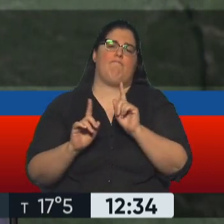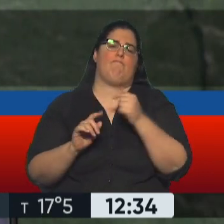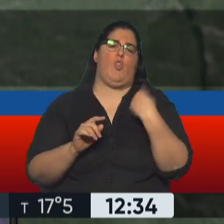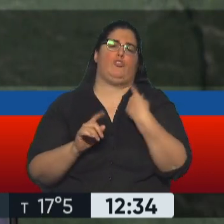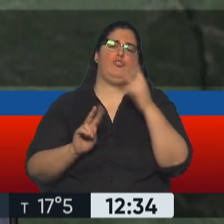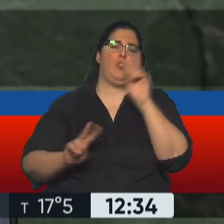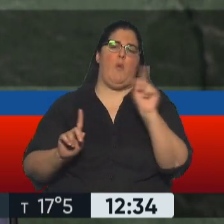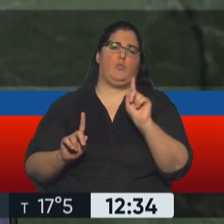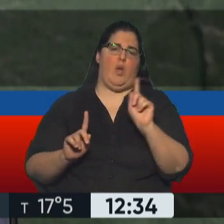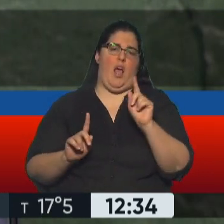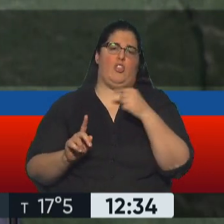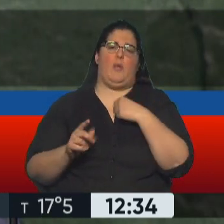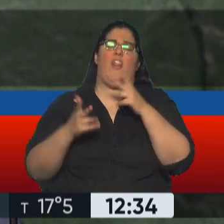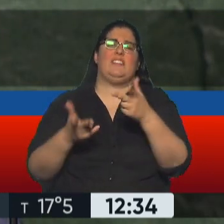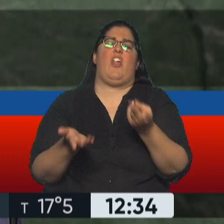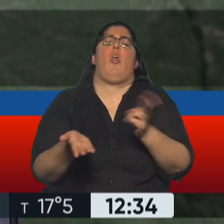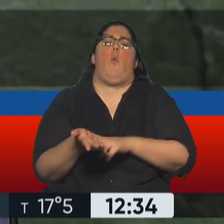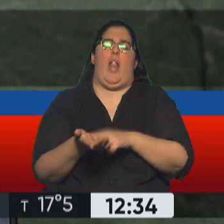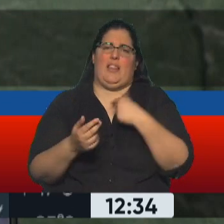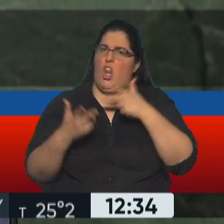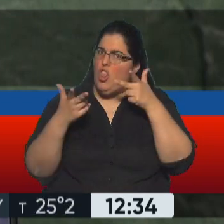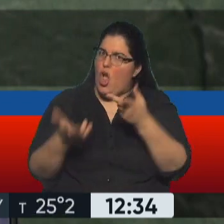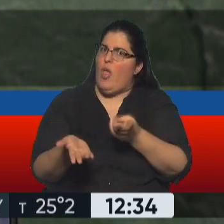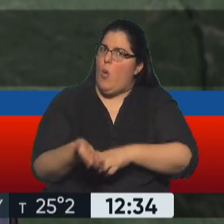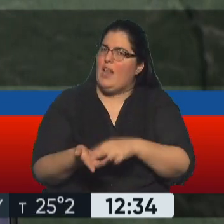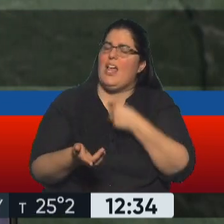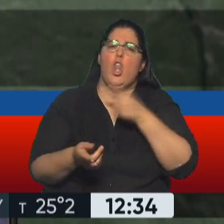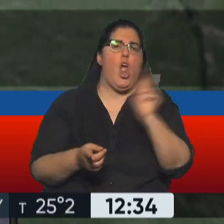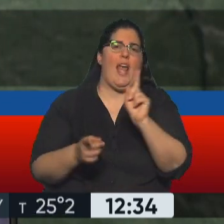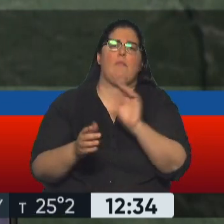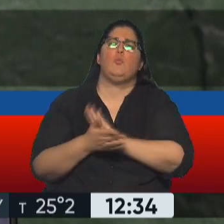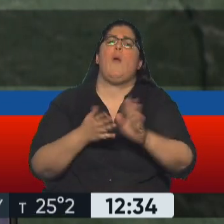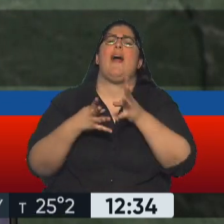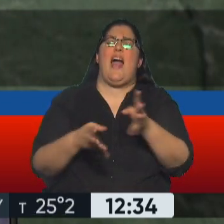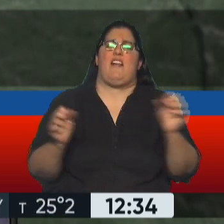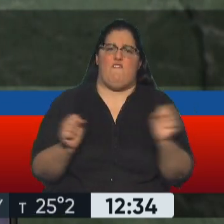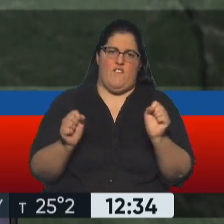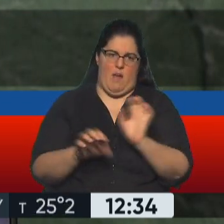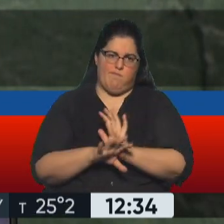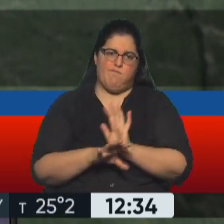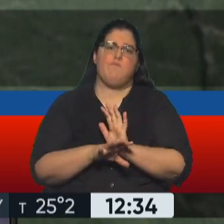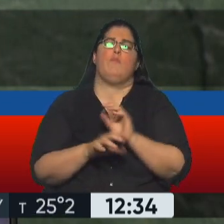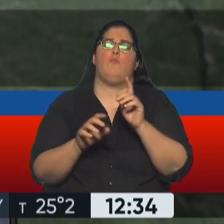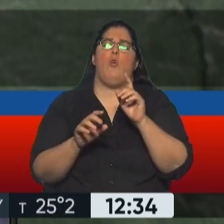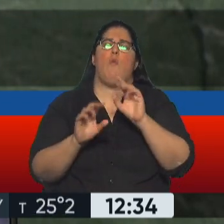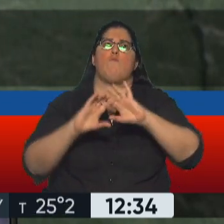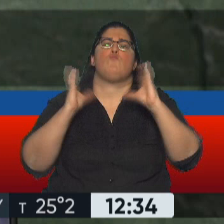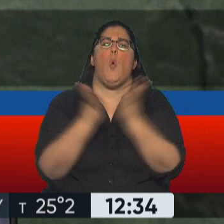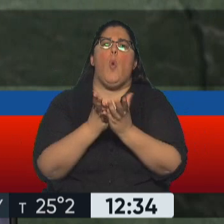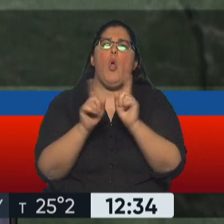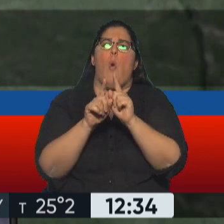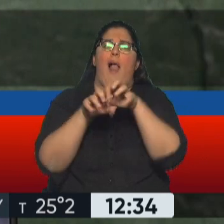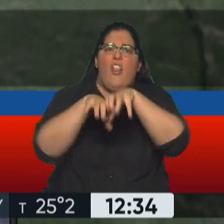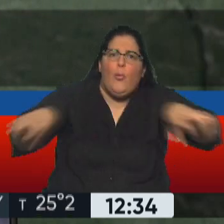seeking, say it again, we are not seeking a new Cold War or a world divided into